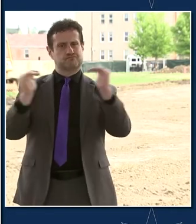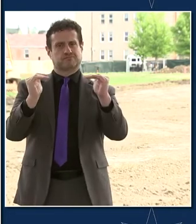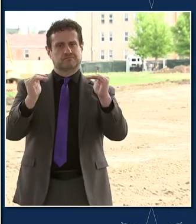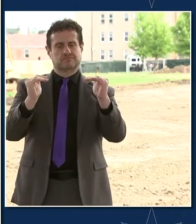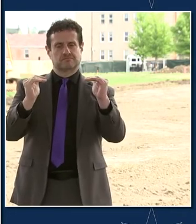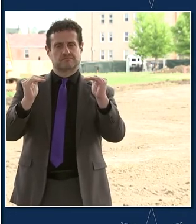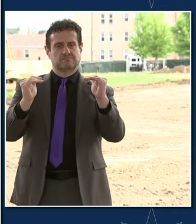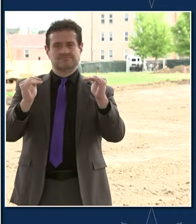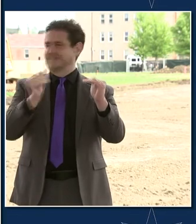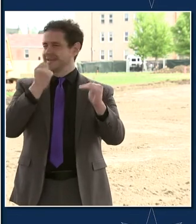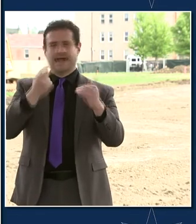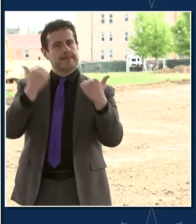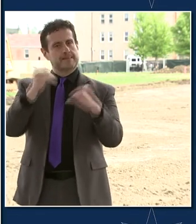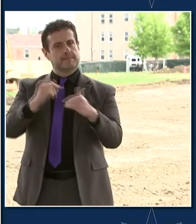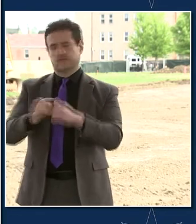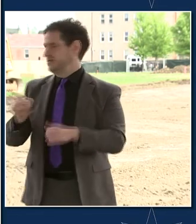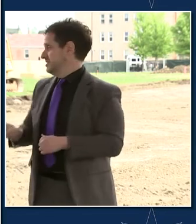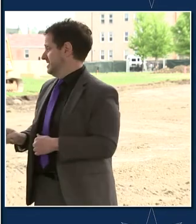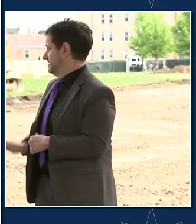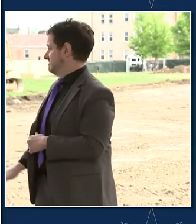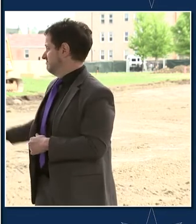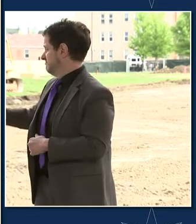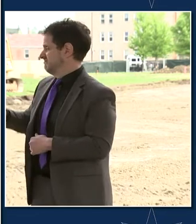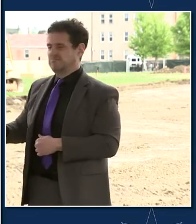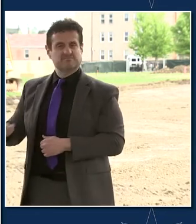stop with just the field.